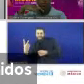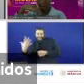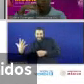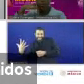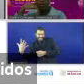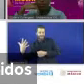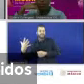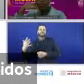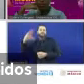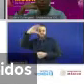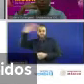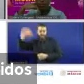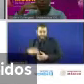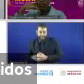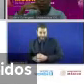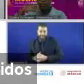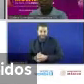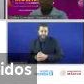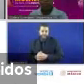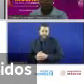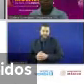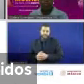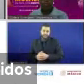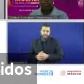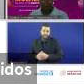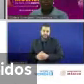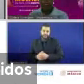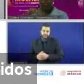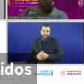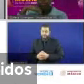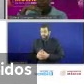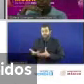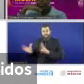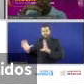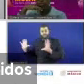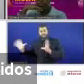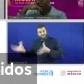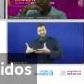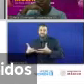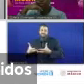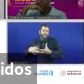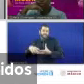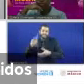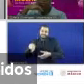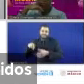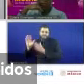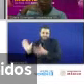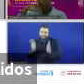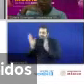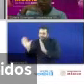of well-organized forums also within parliament and of course in government as well. Thank you.